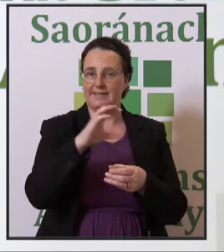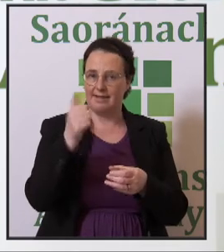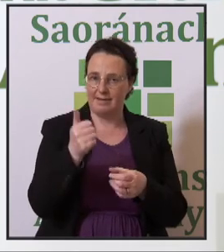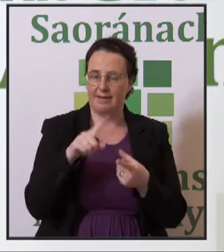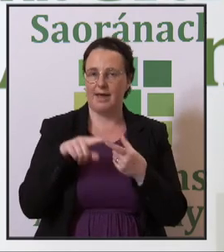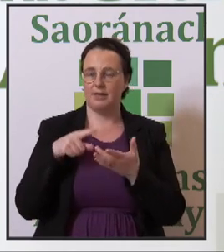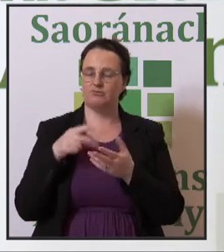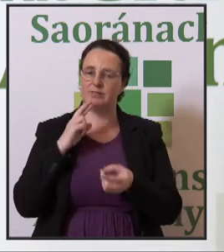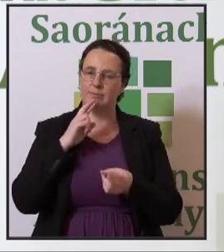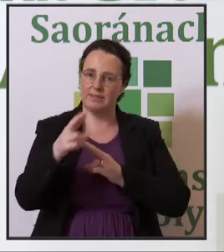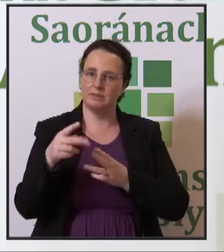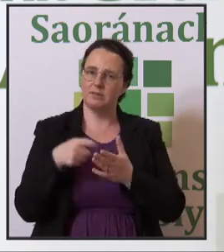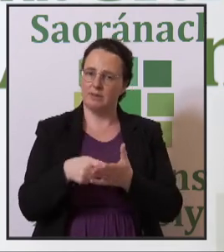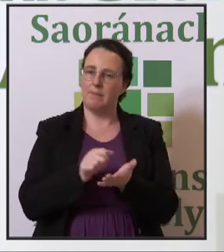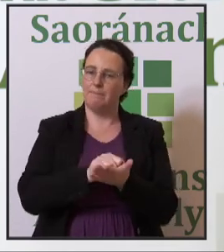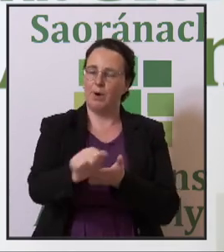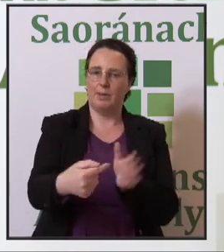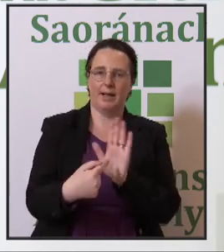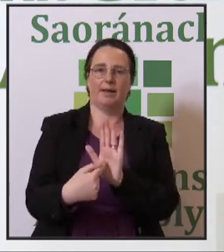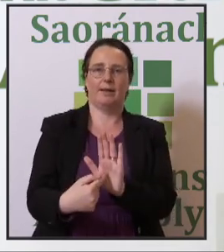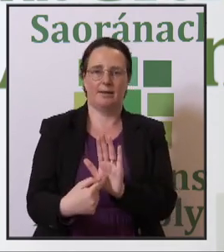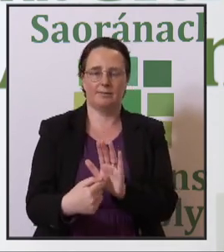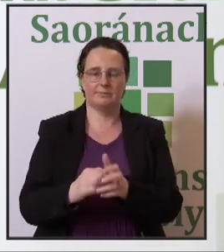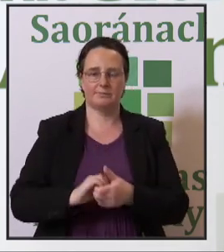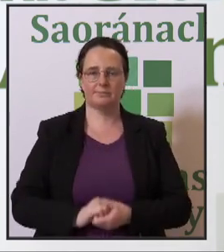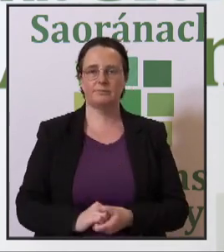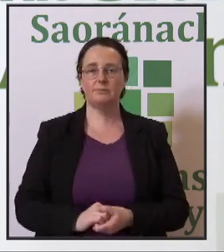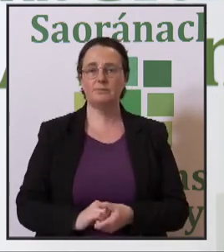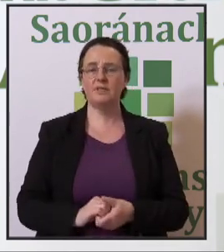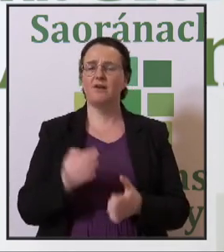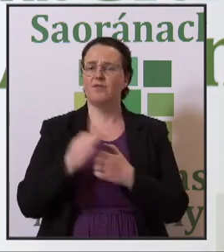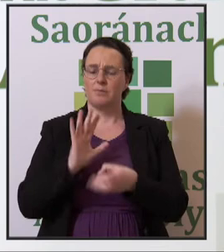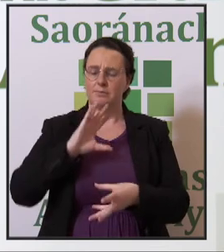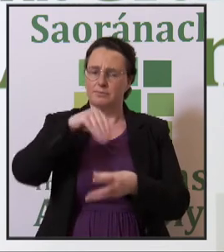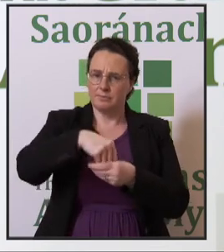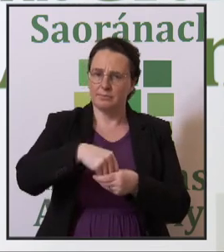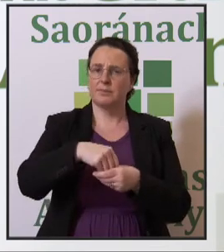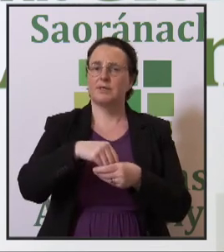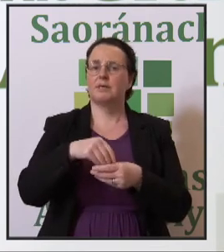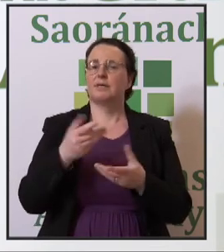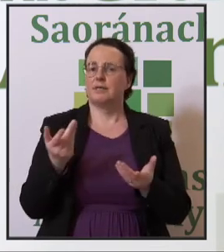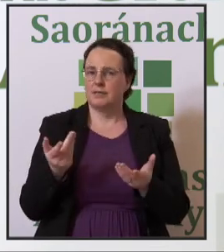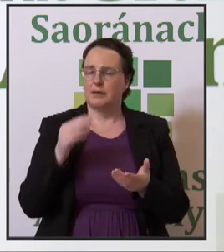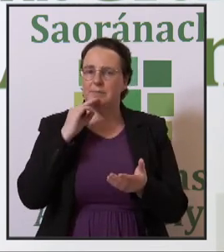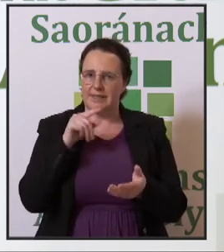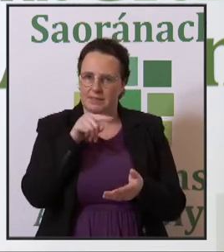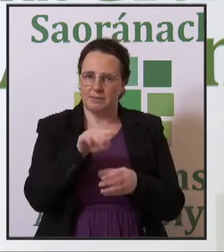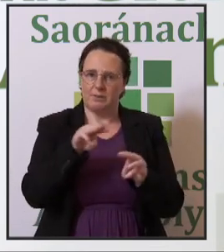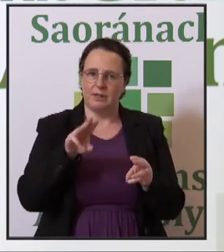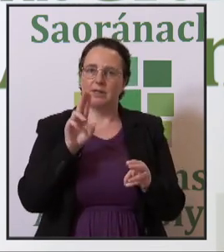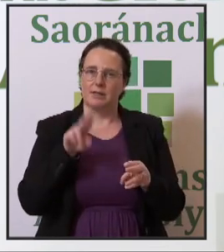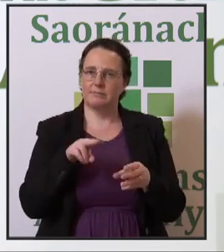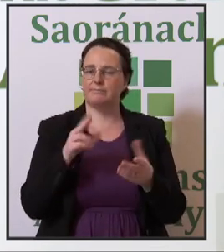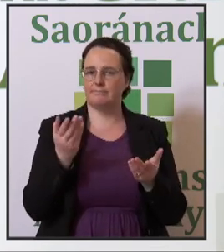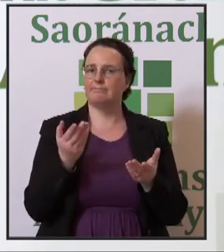its recommendations public. In terms of participation, citizens' assemblies afford opportunities for